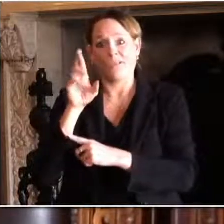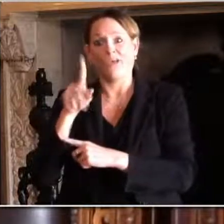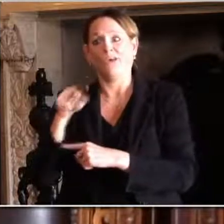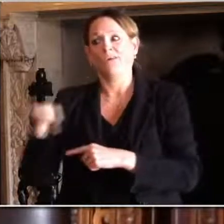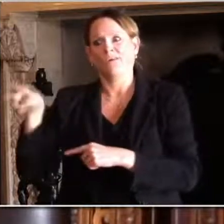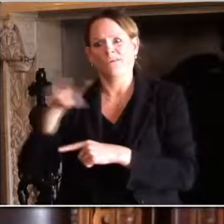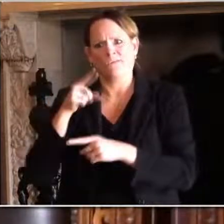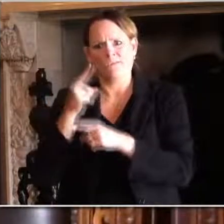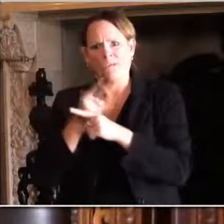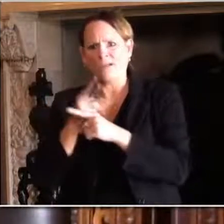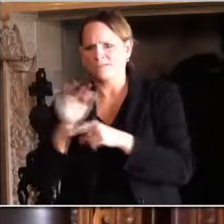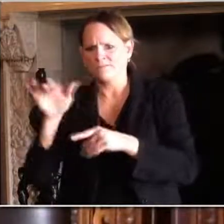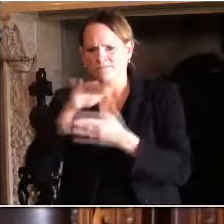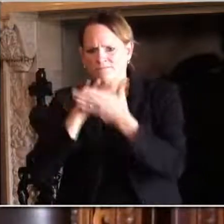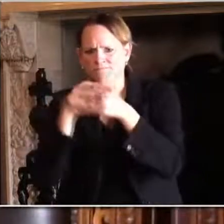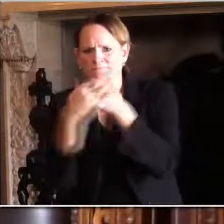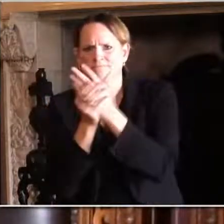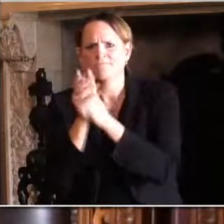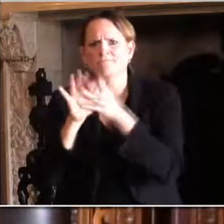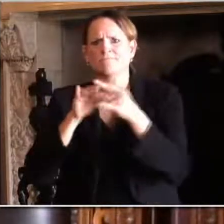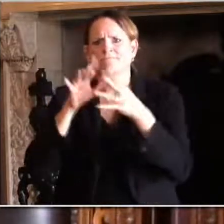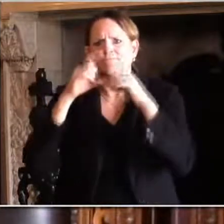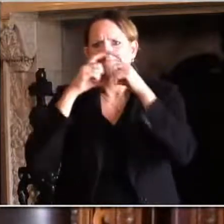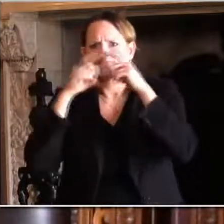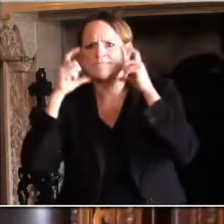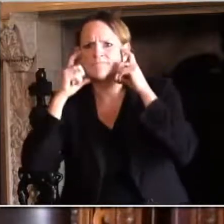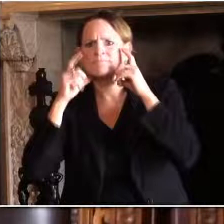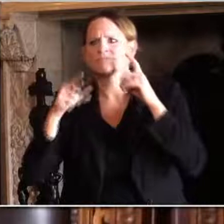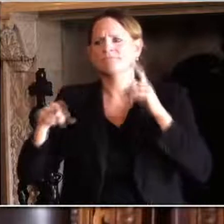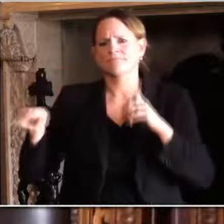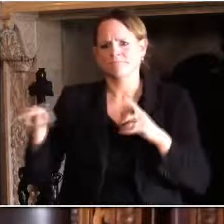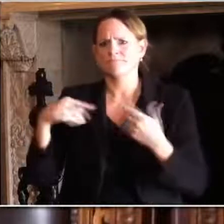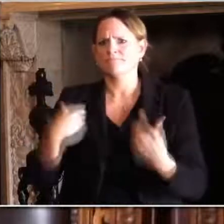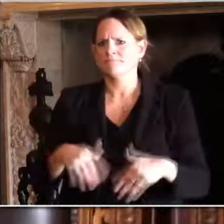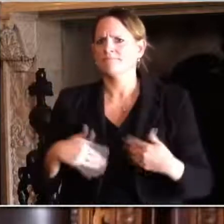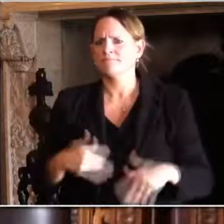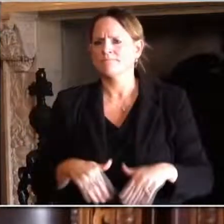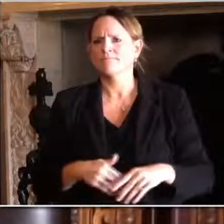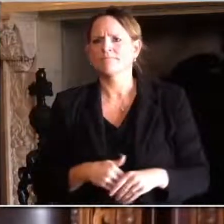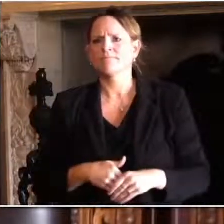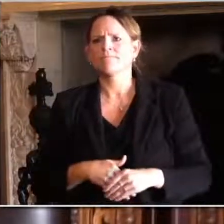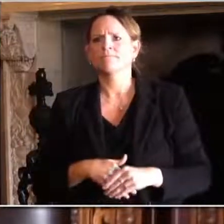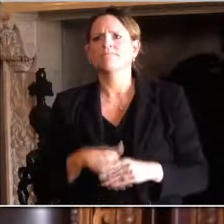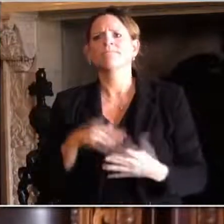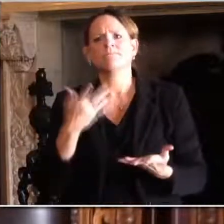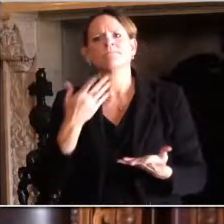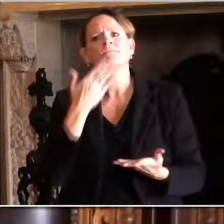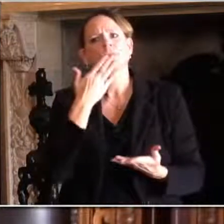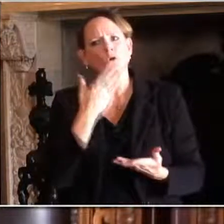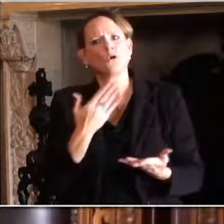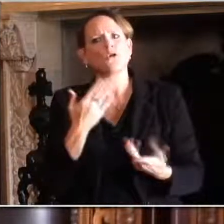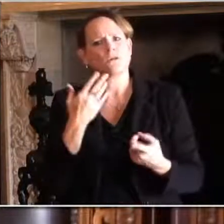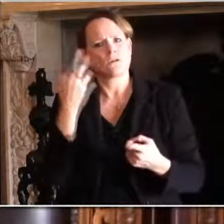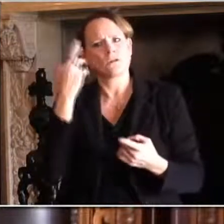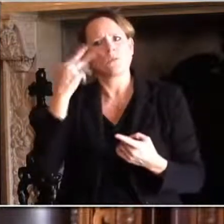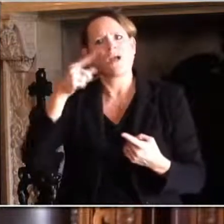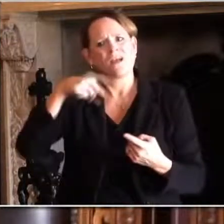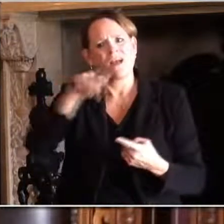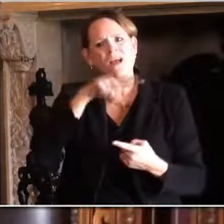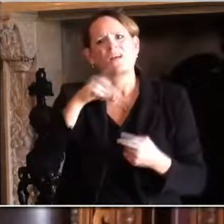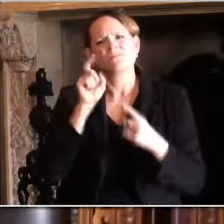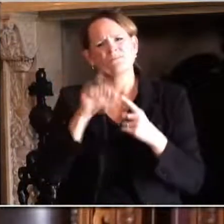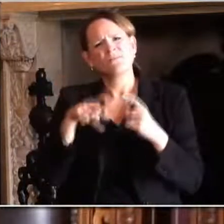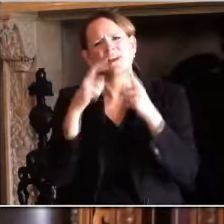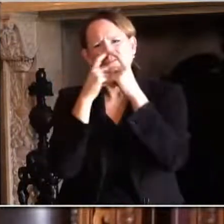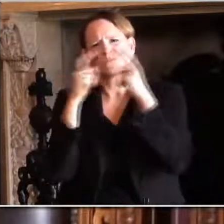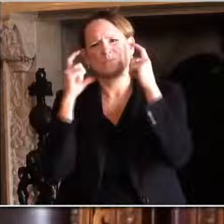having enough personnel. And so I think this is one of those things, again, why it's a good reason for everybody to wear a mask, is because if there is a line, we